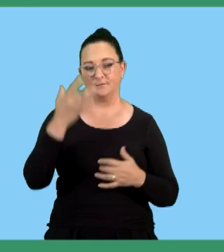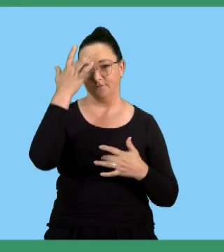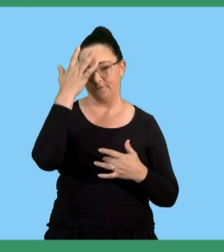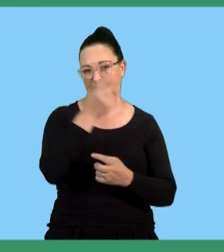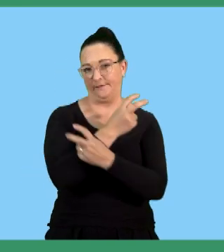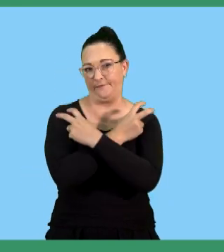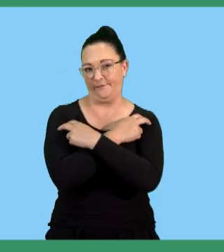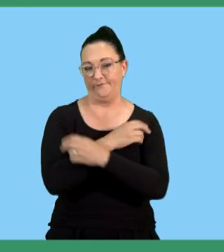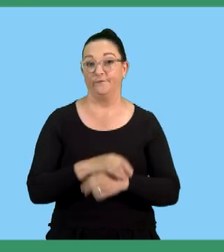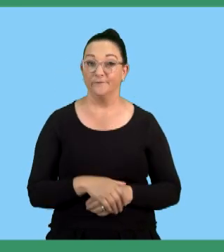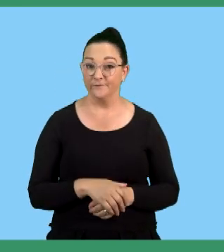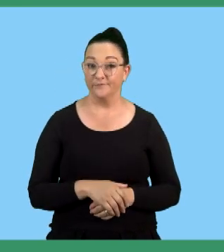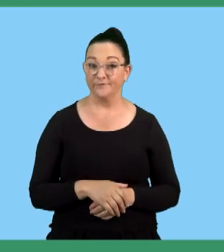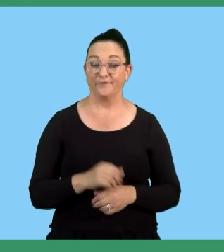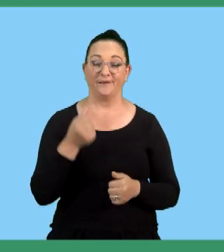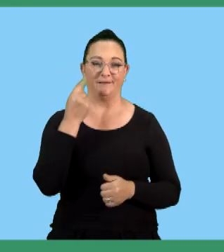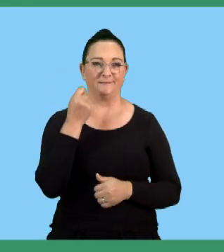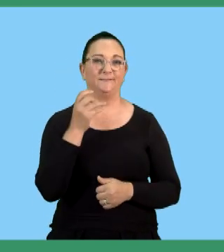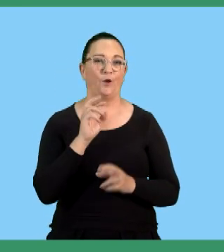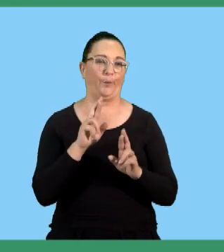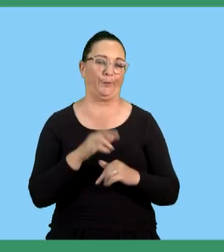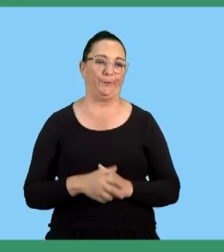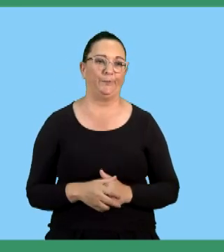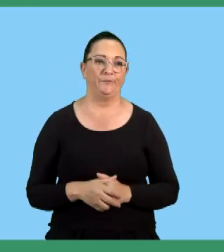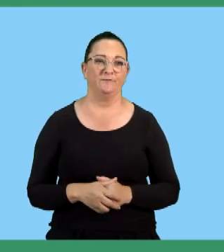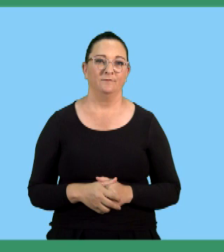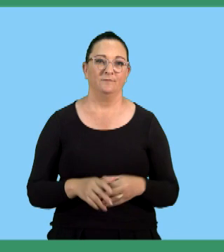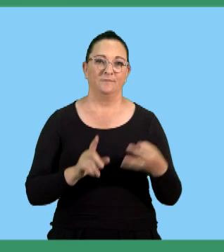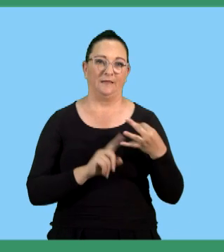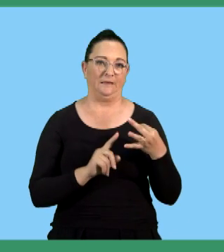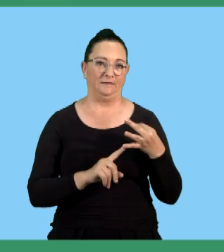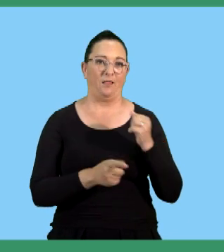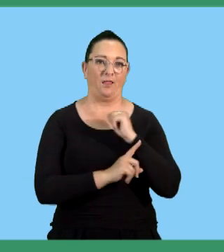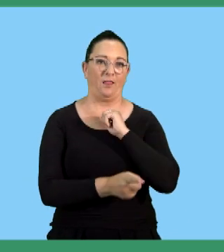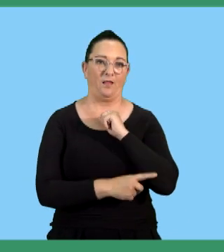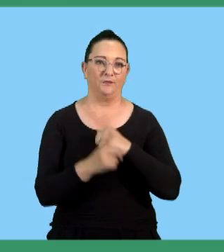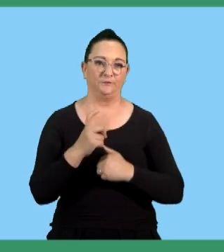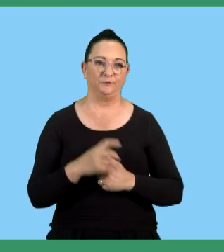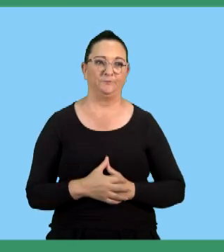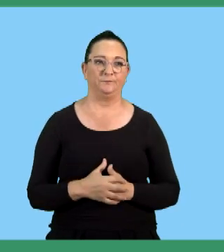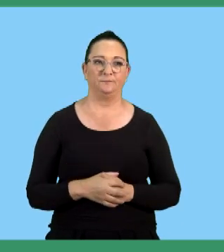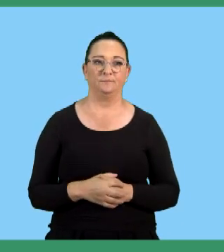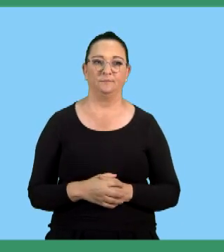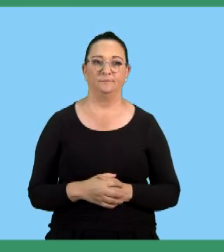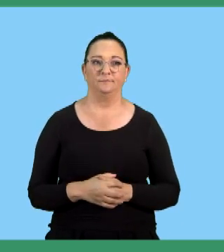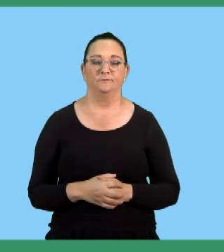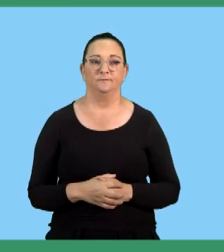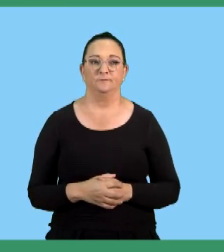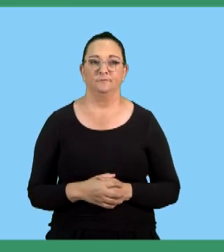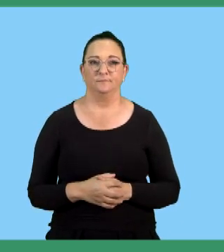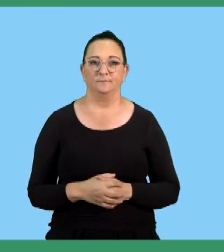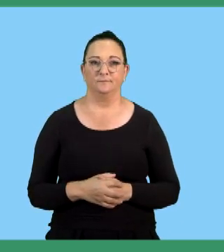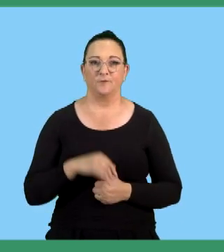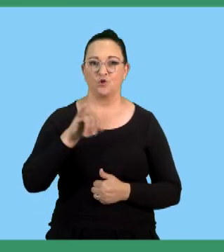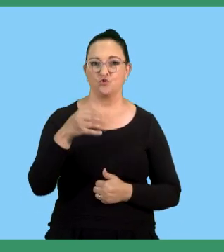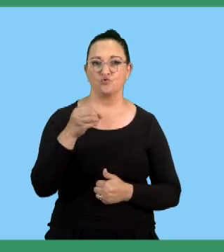leave. I hope you understand. Right, let's move on to the last one. John, the financial clerk, was